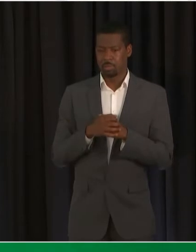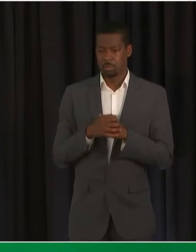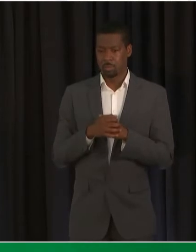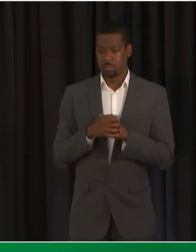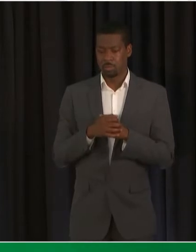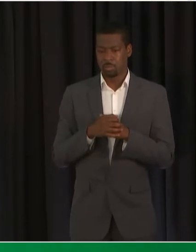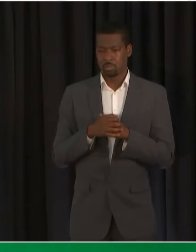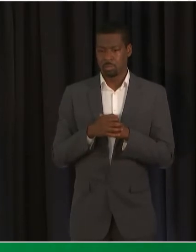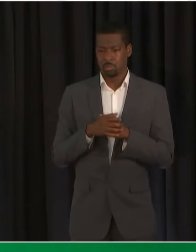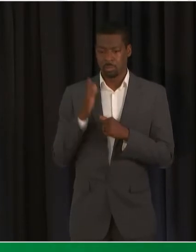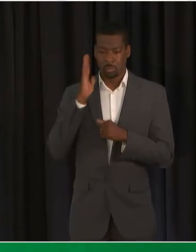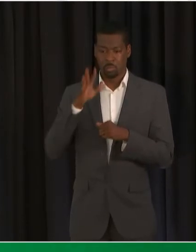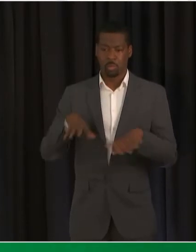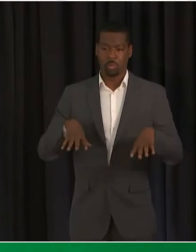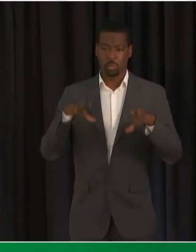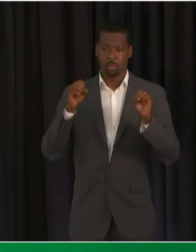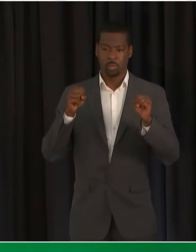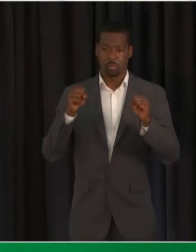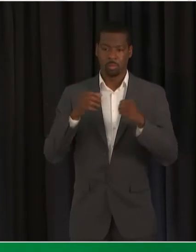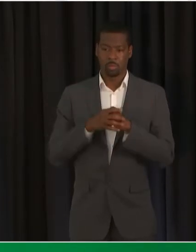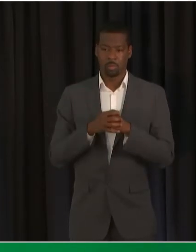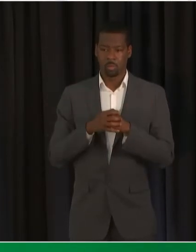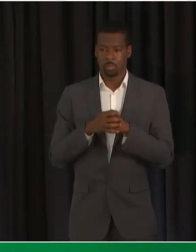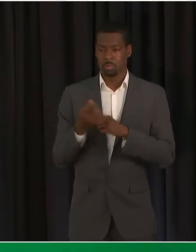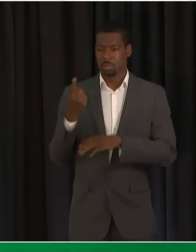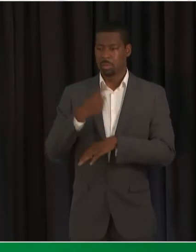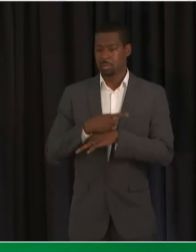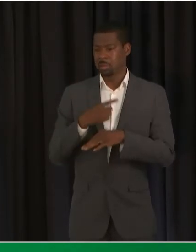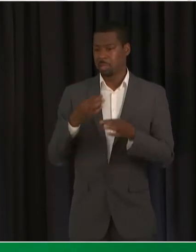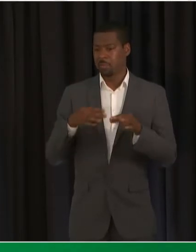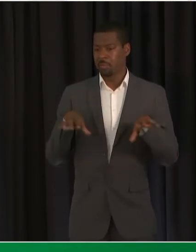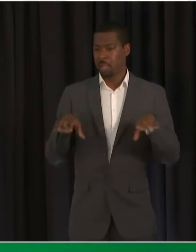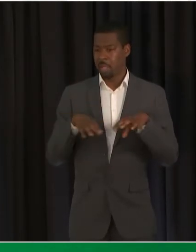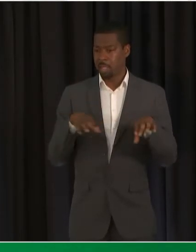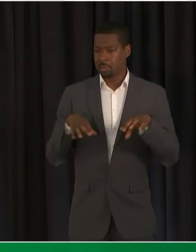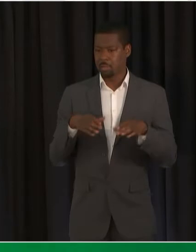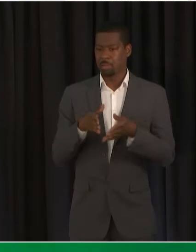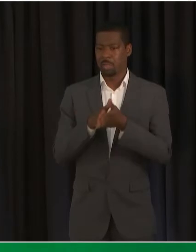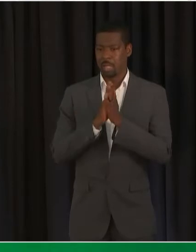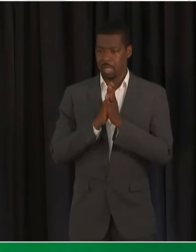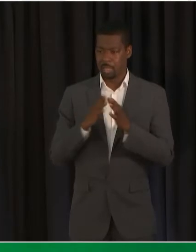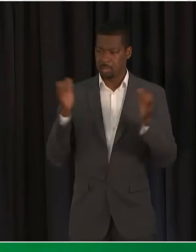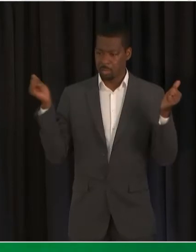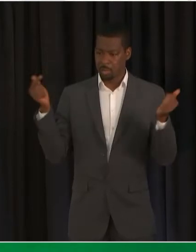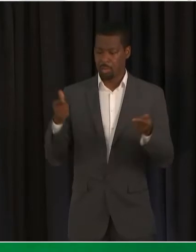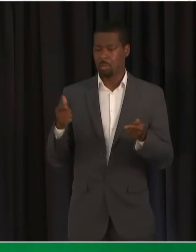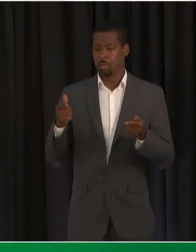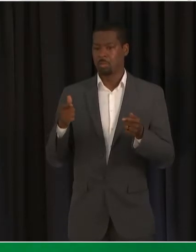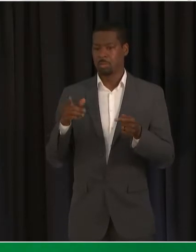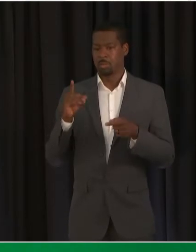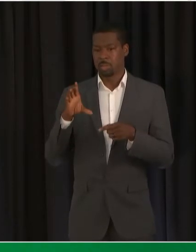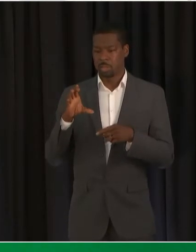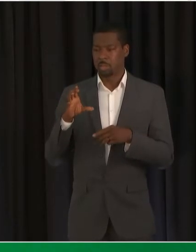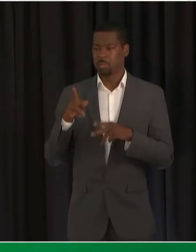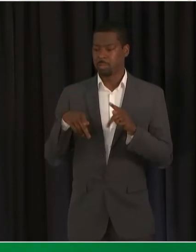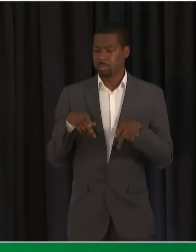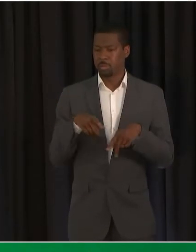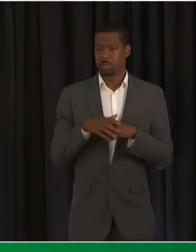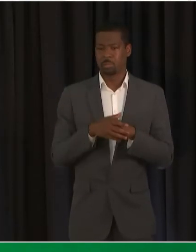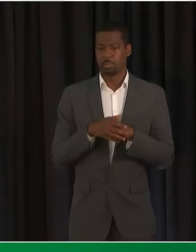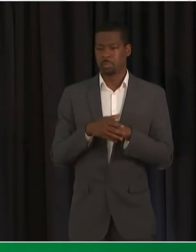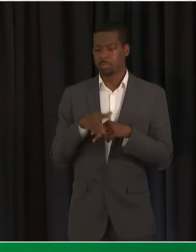So in light of that, she is hosting a day of action where we are asking all neighbors, all residents